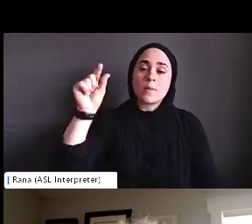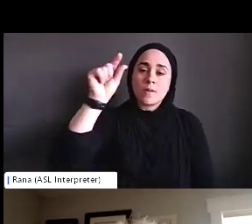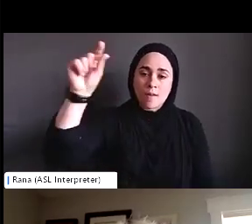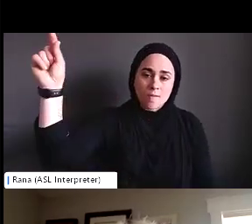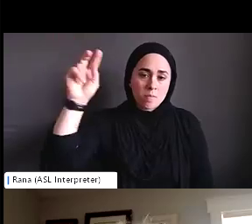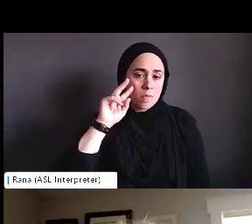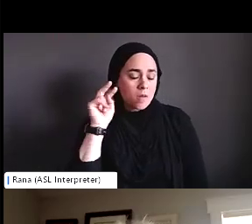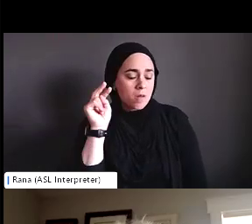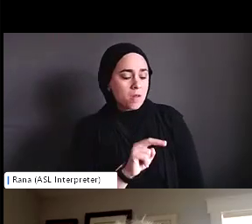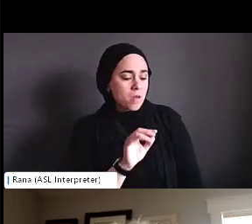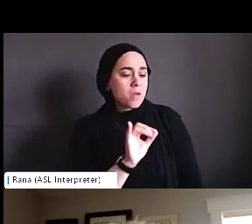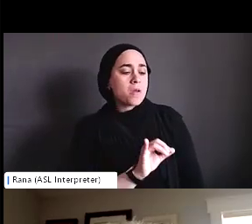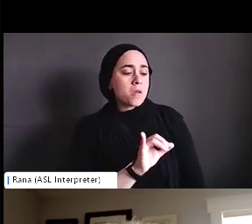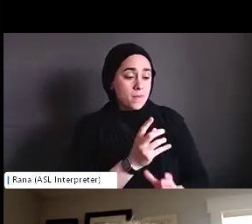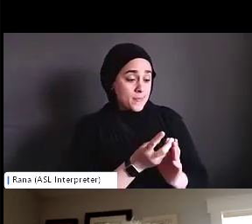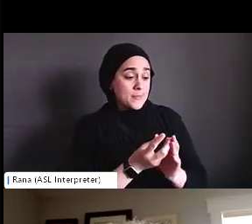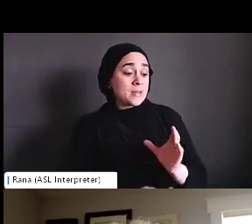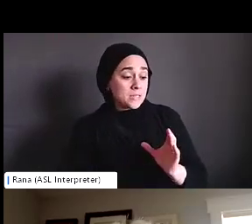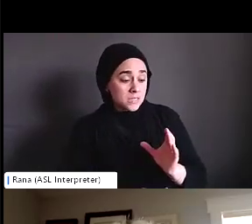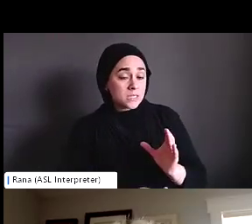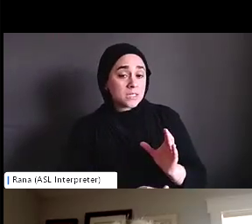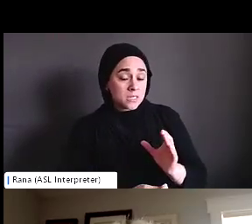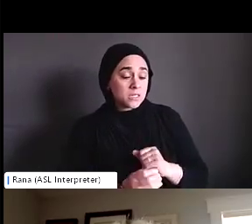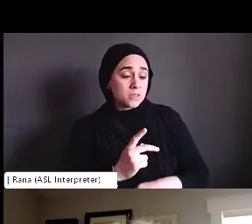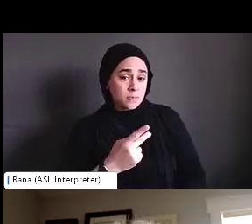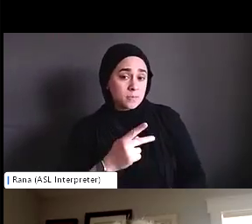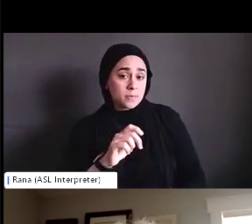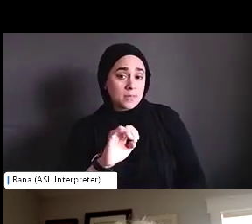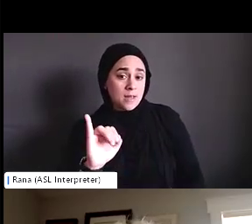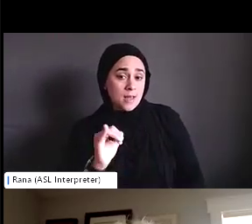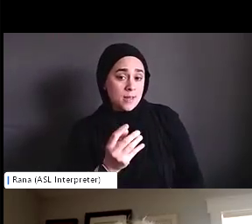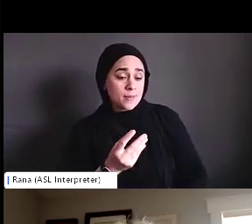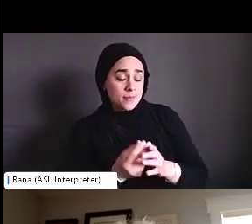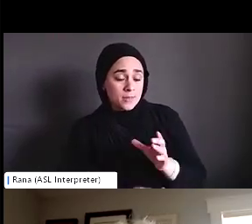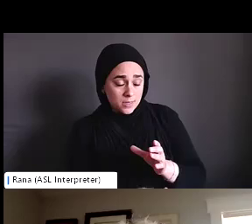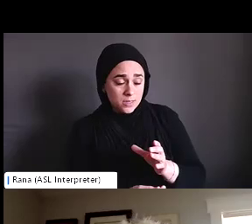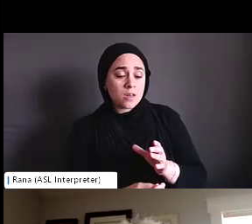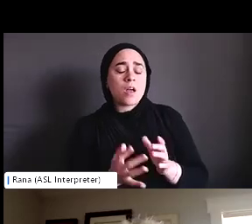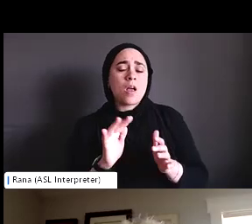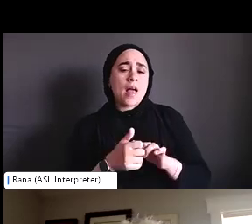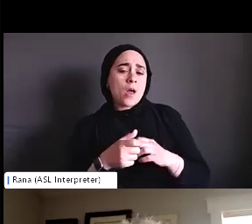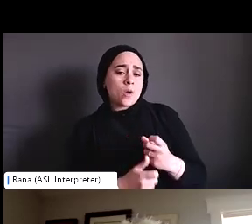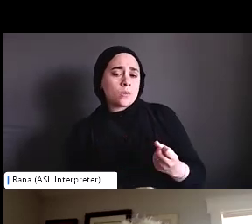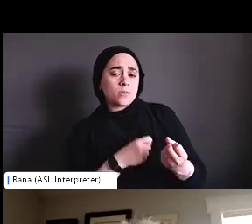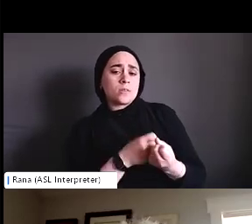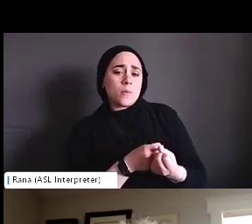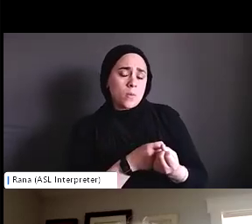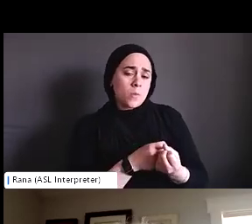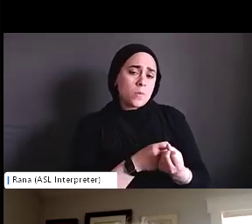see what's missing in our province and will look at how they can support us as